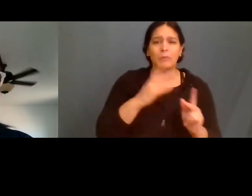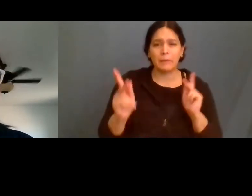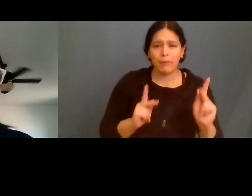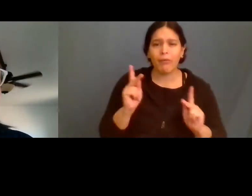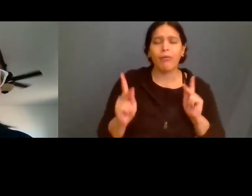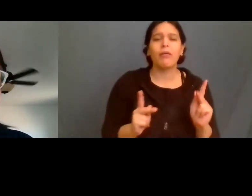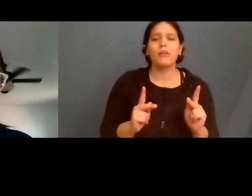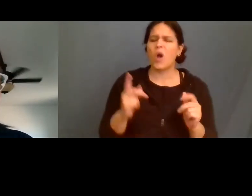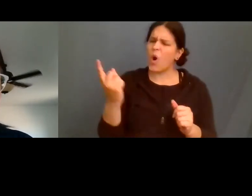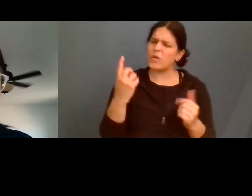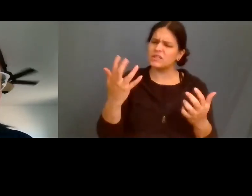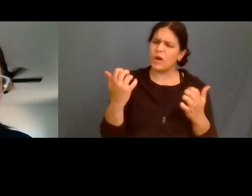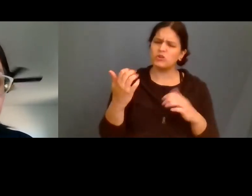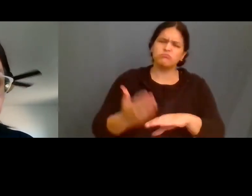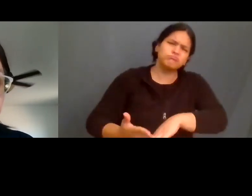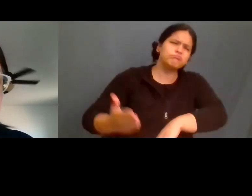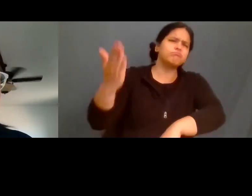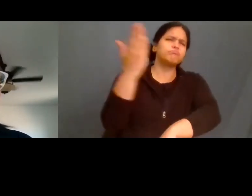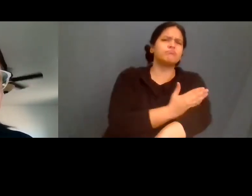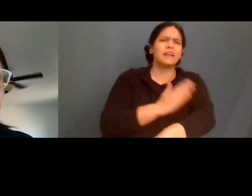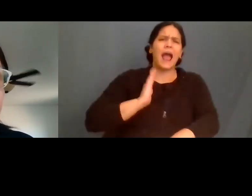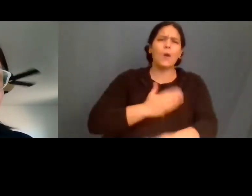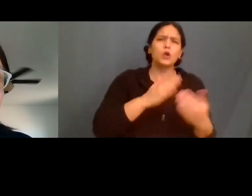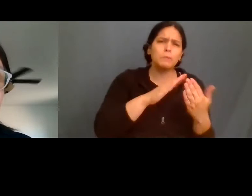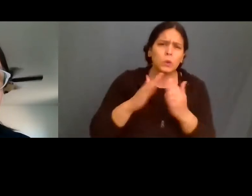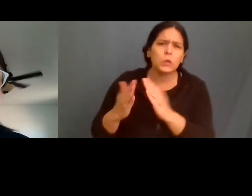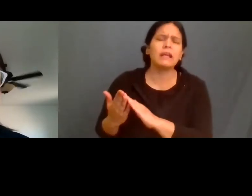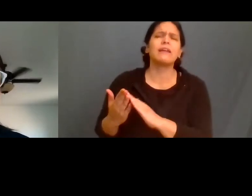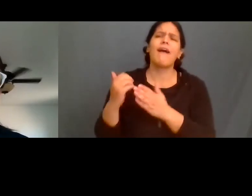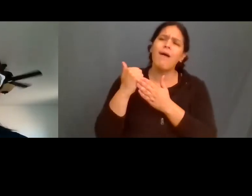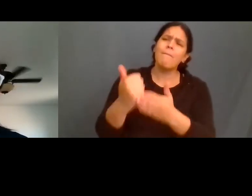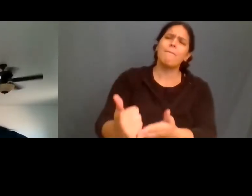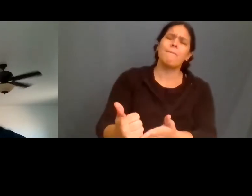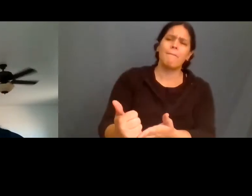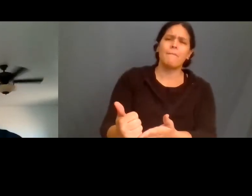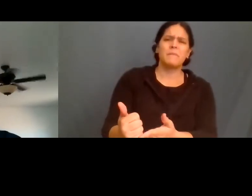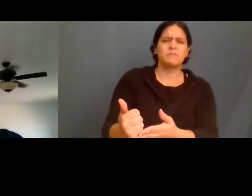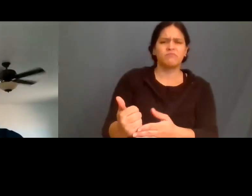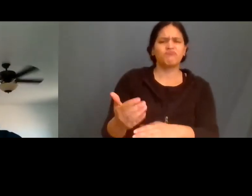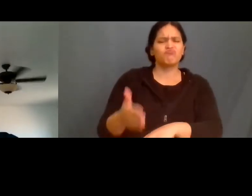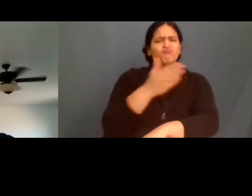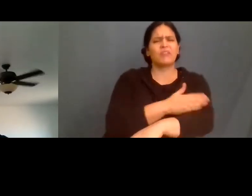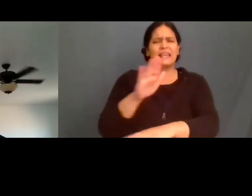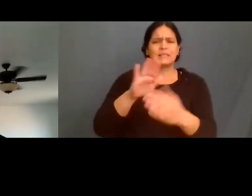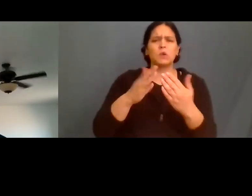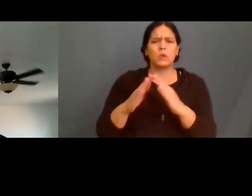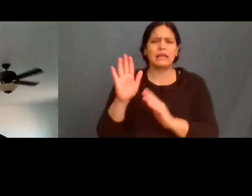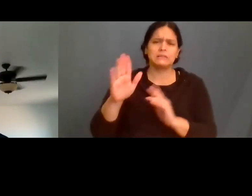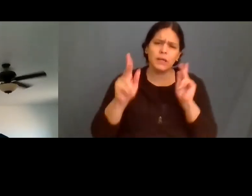for his people, for the better of his people, his community. So I'm